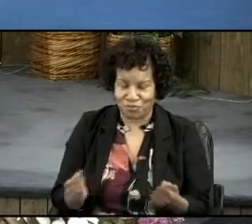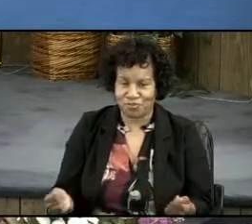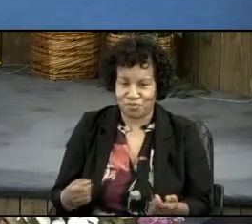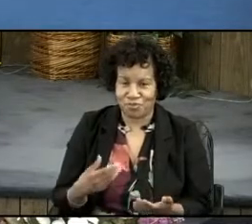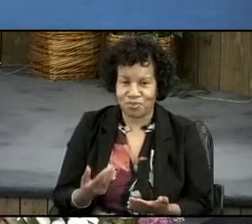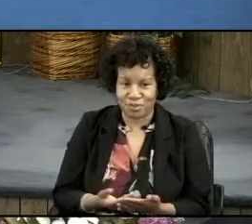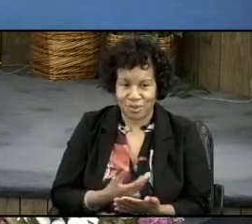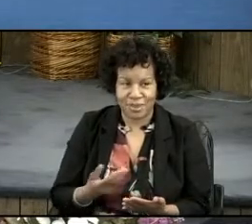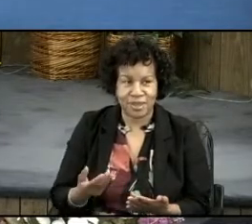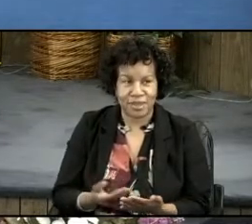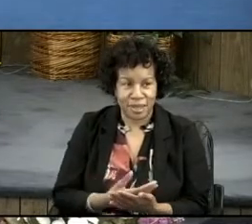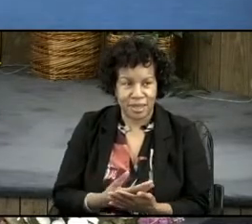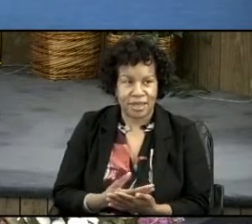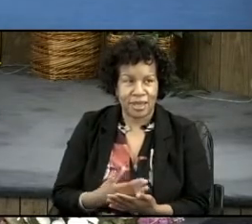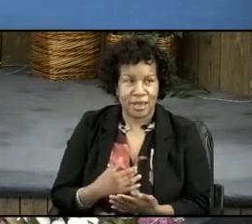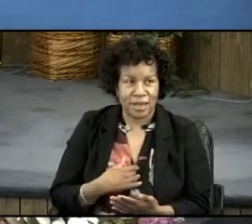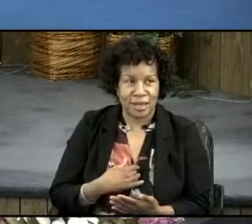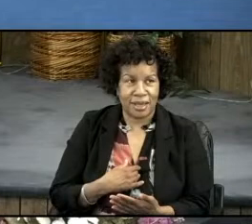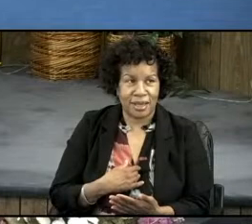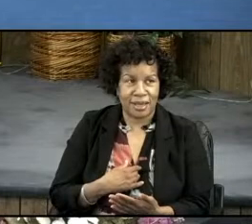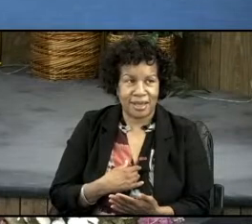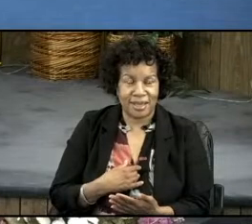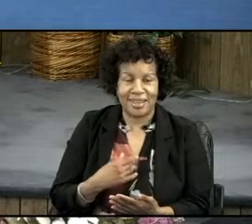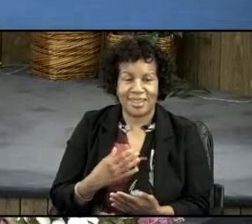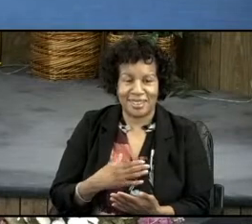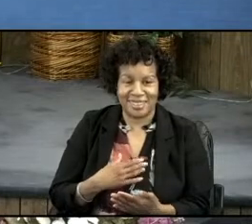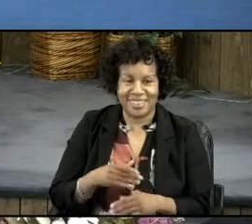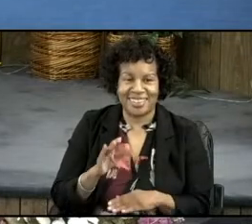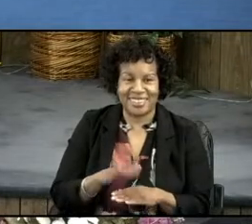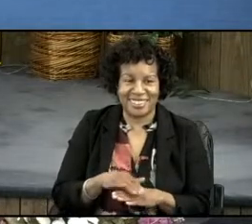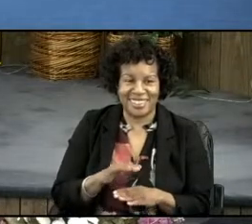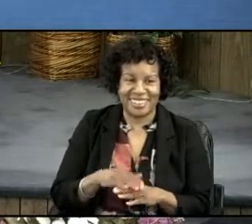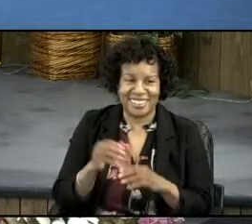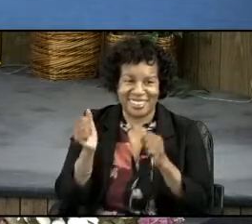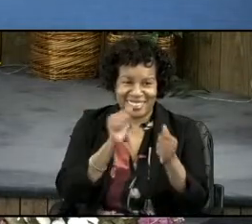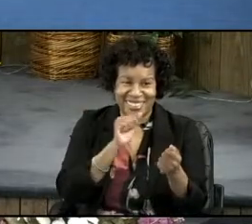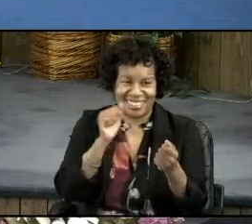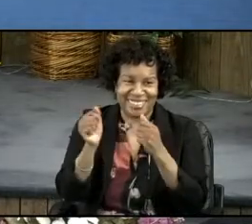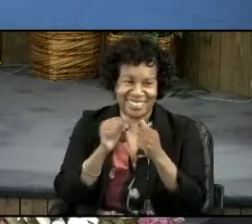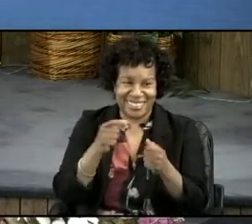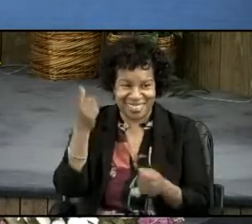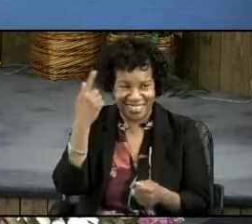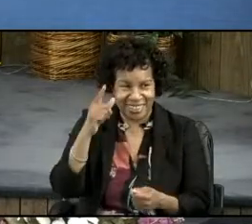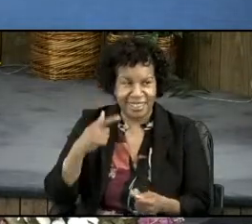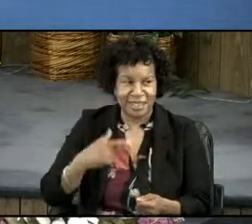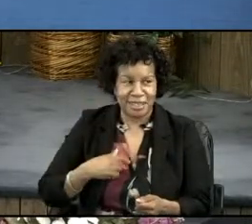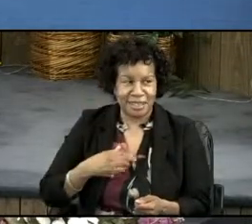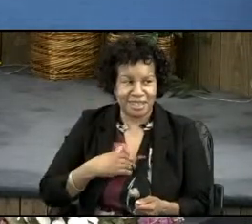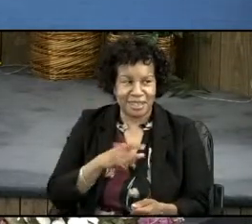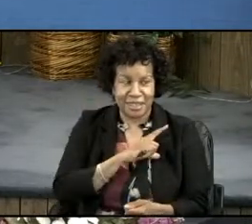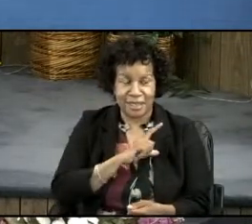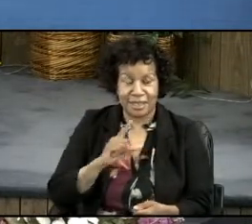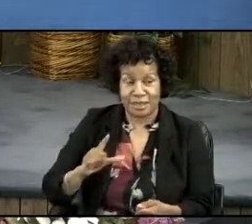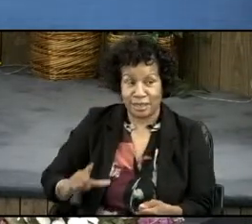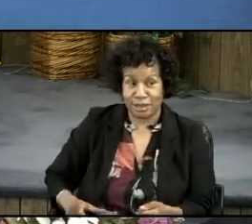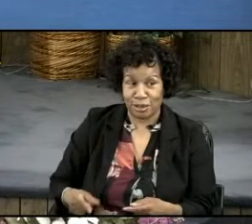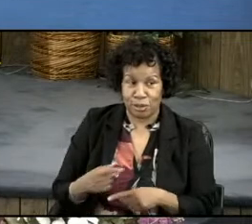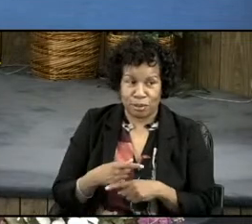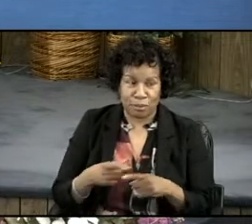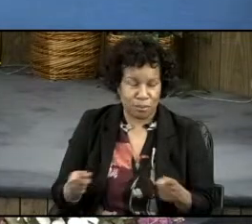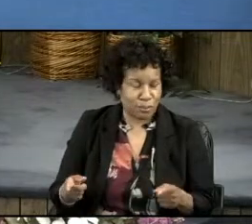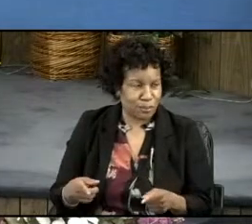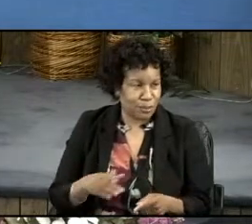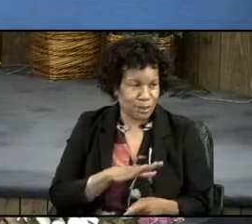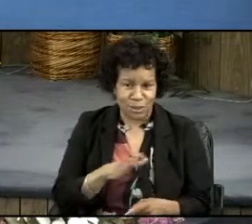were singing a minute ago, I am on the battlefield for my Lord. But when they call you out, all of a sudden